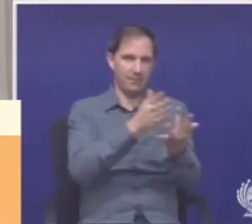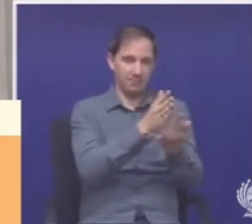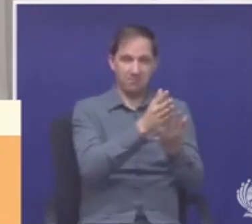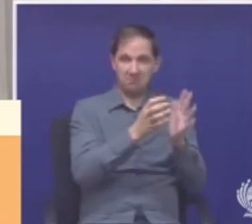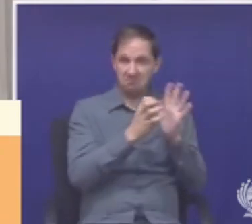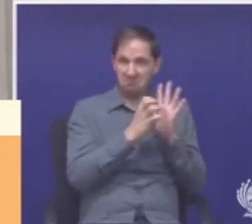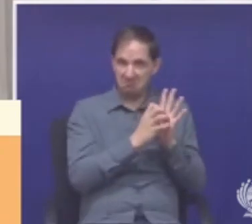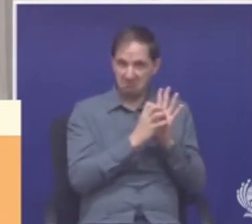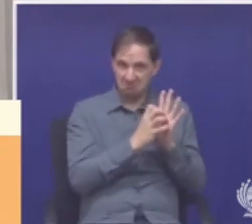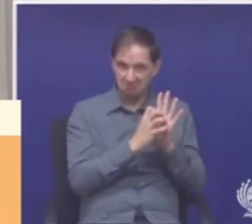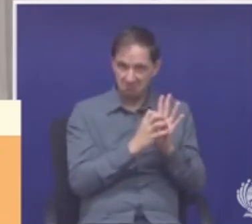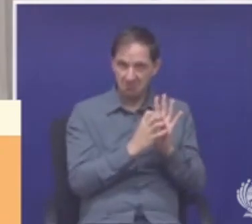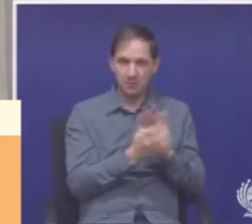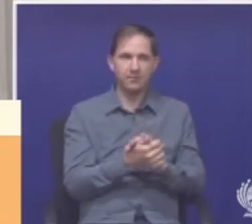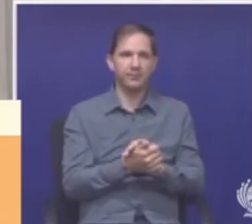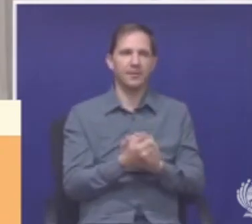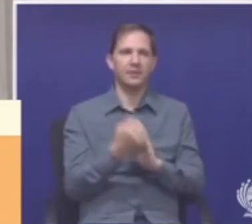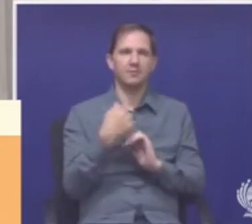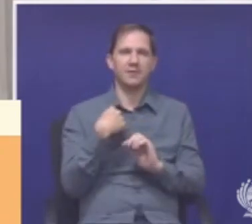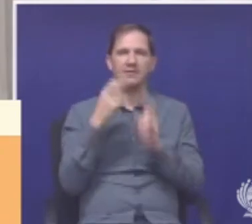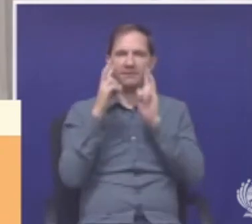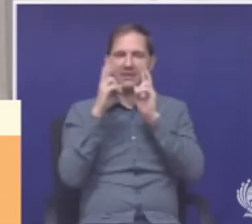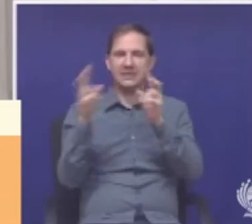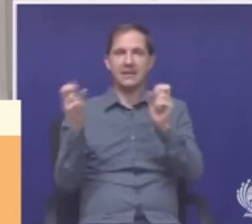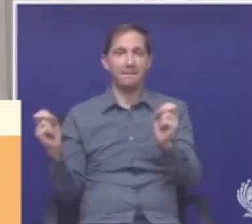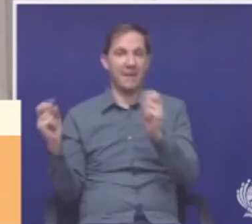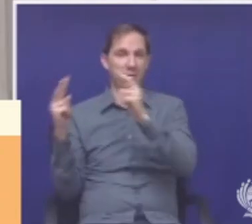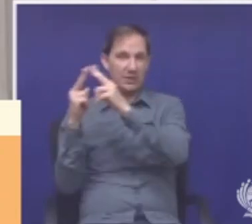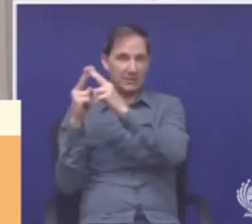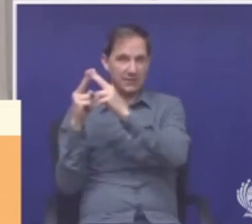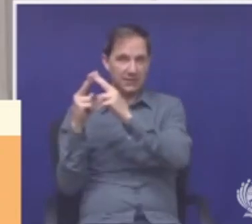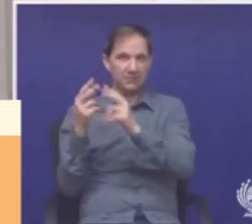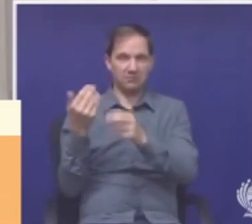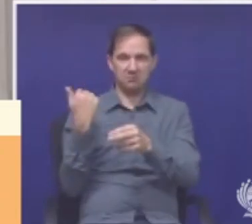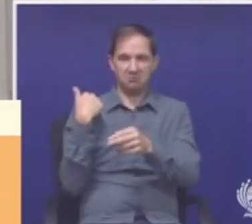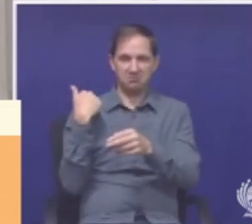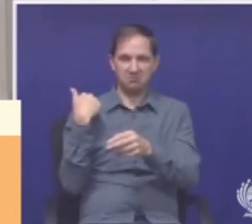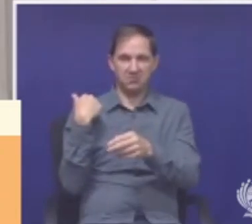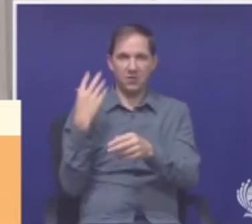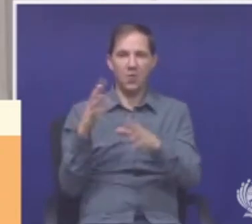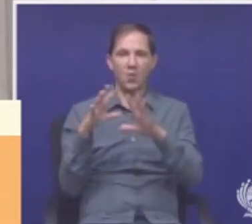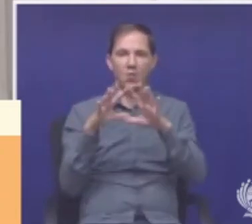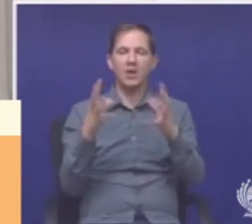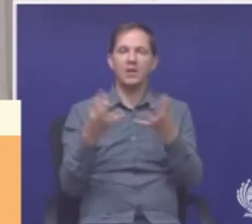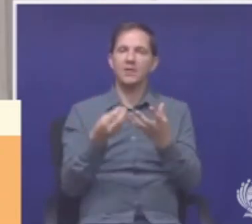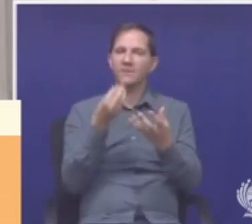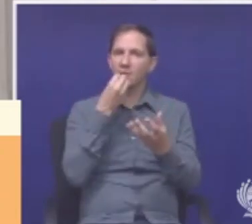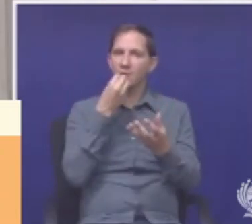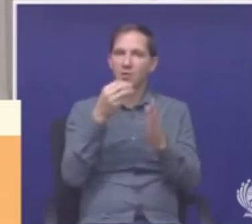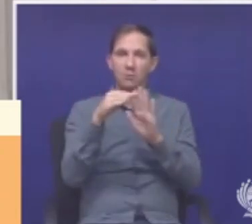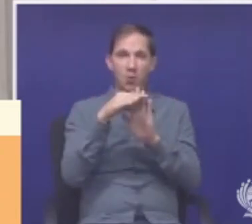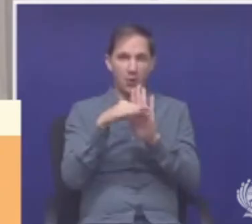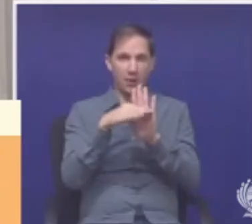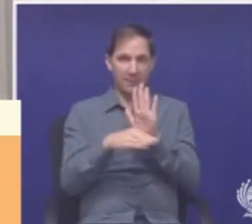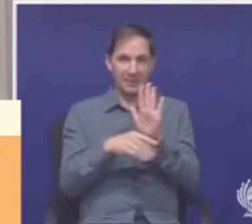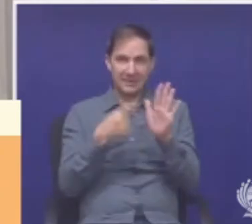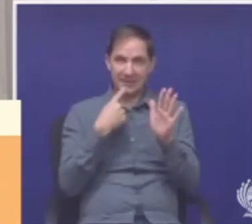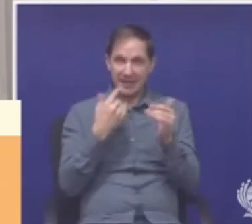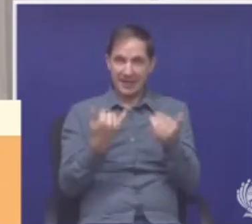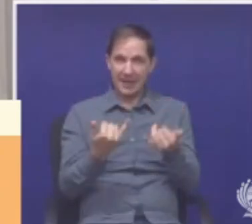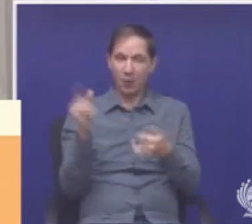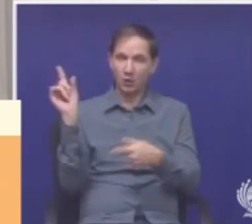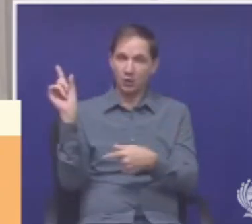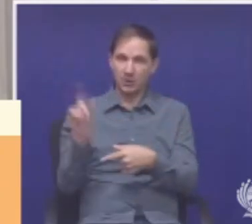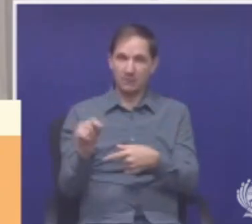example, when I was in Paris earlier this year, the World Food Programme indicated that it is currently cheaper for them